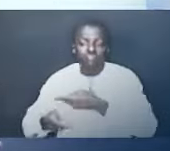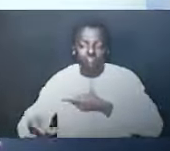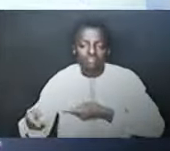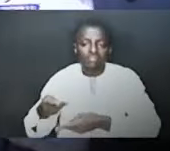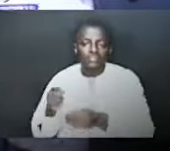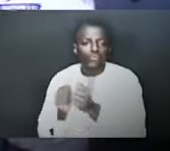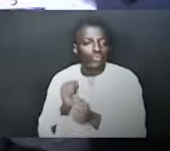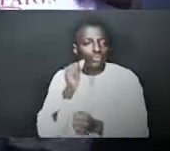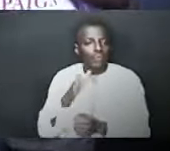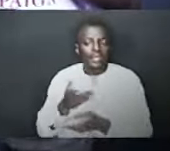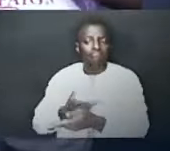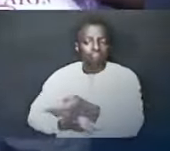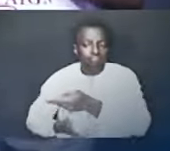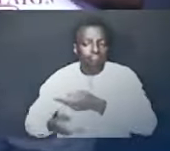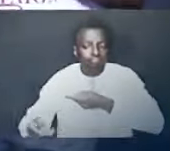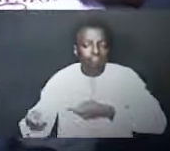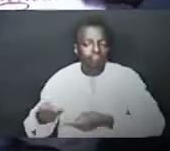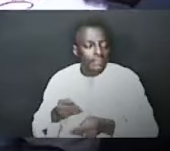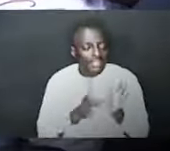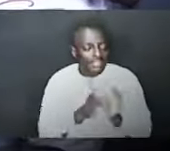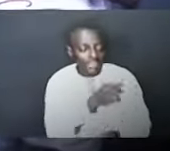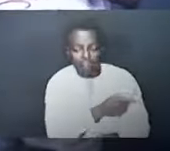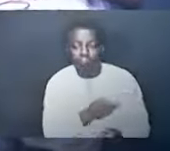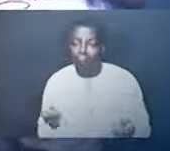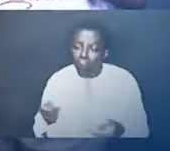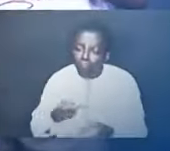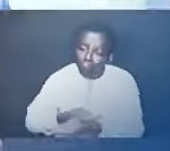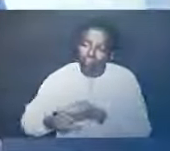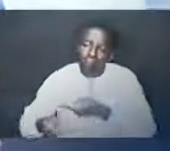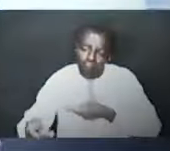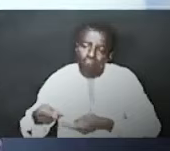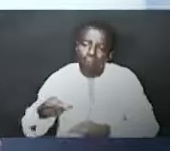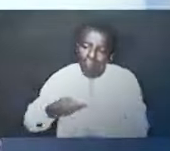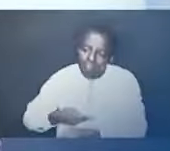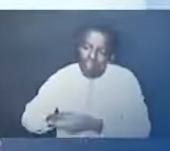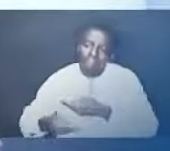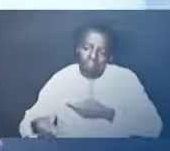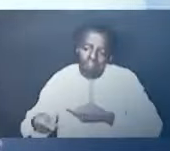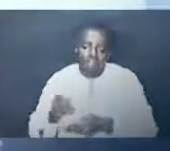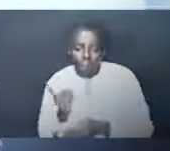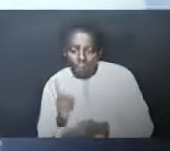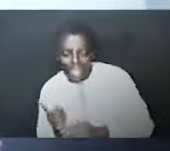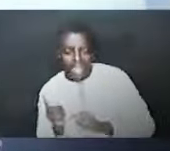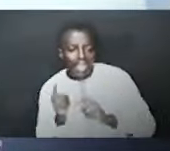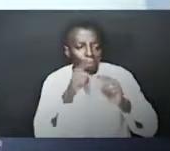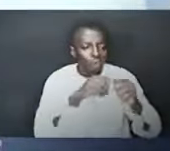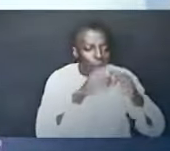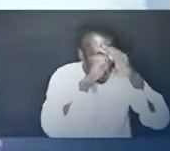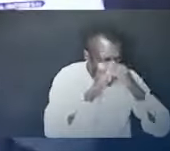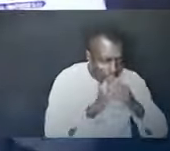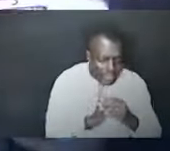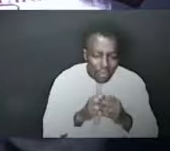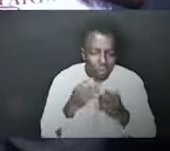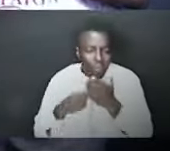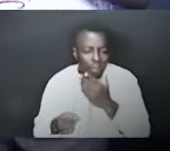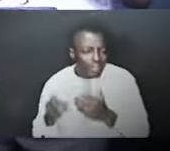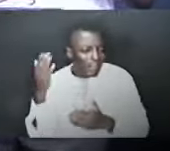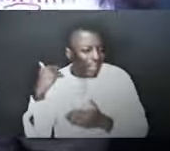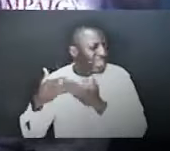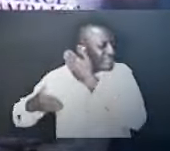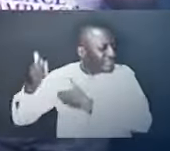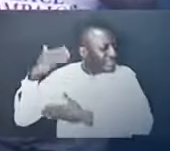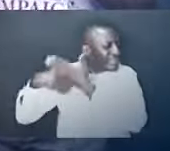on between them, as to where to worship and what the fathers have been telling